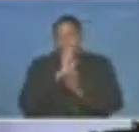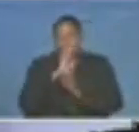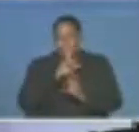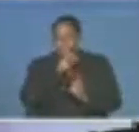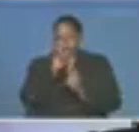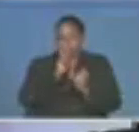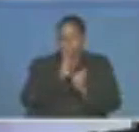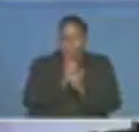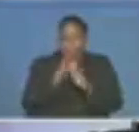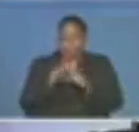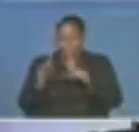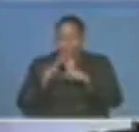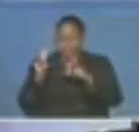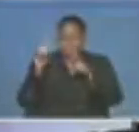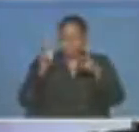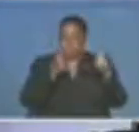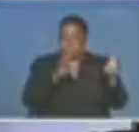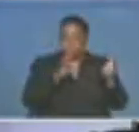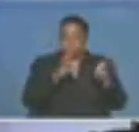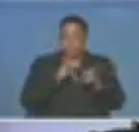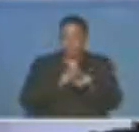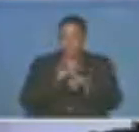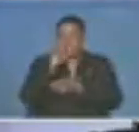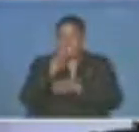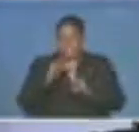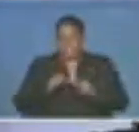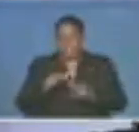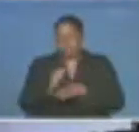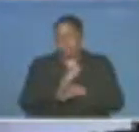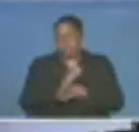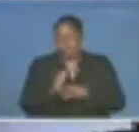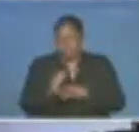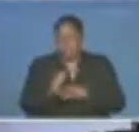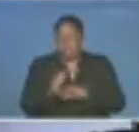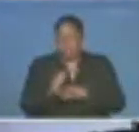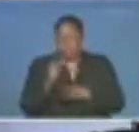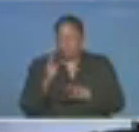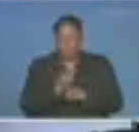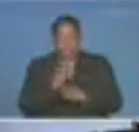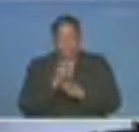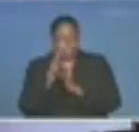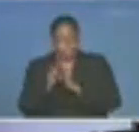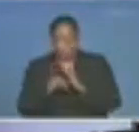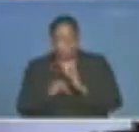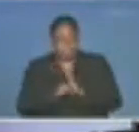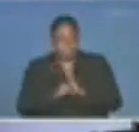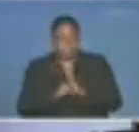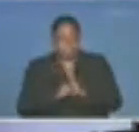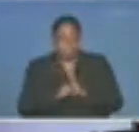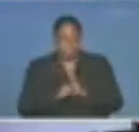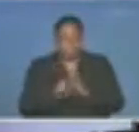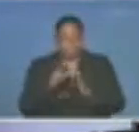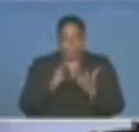the various categories of nursing and the need for continuous training, regulation, preservation,